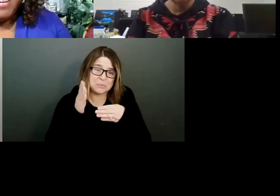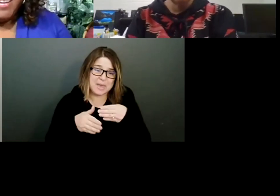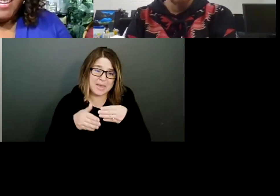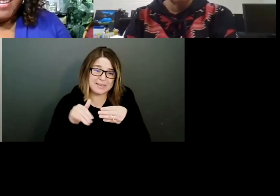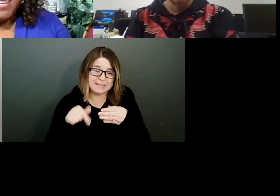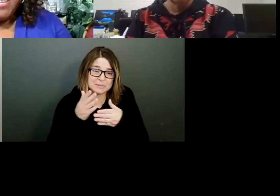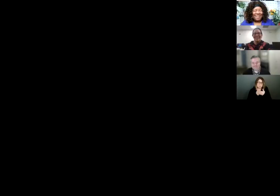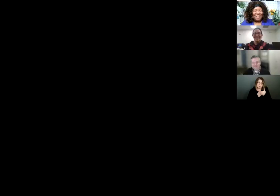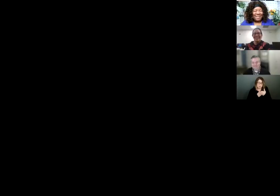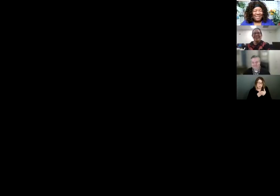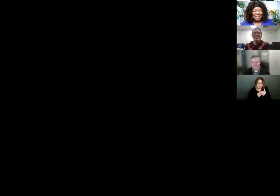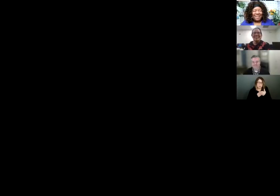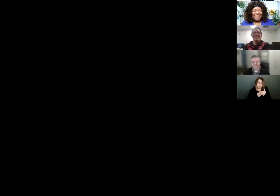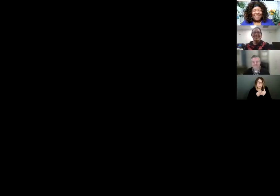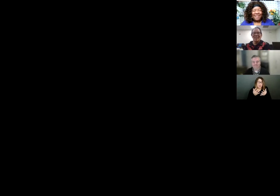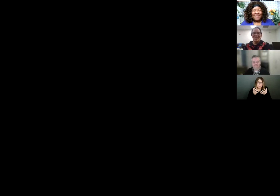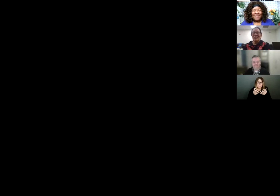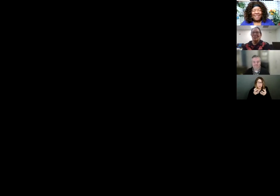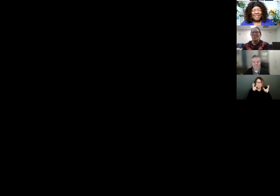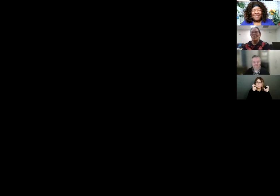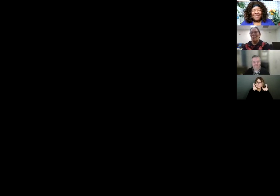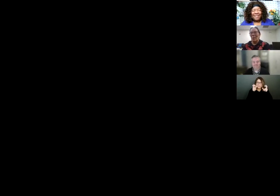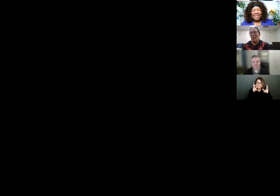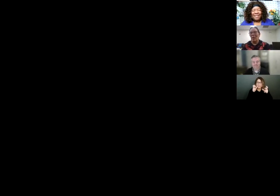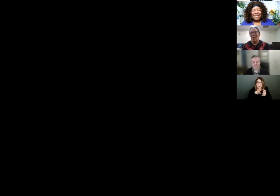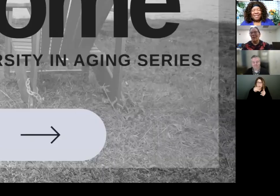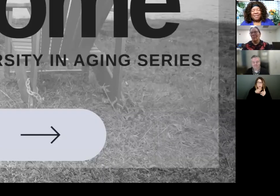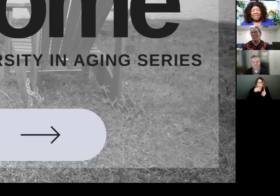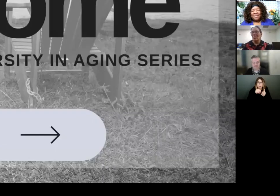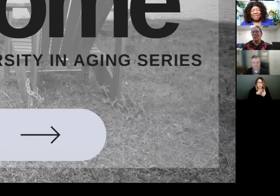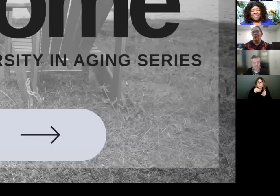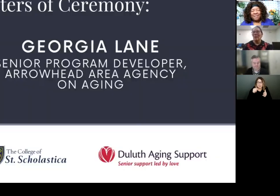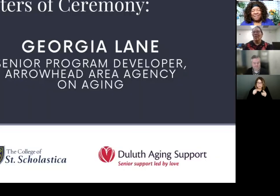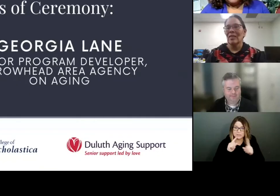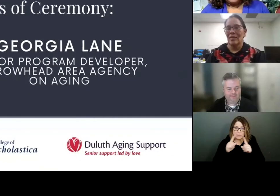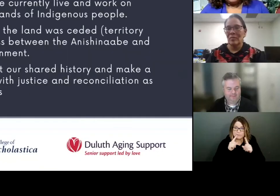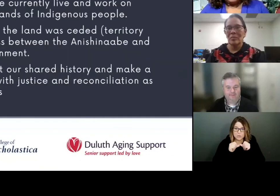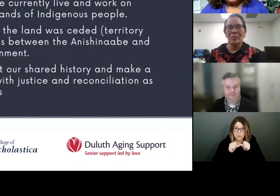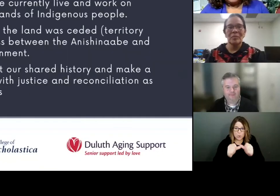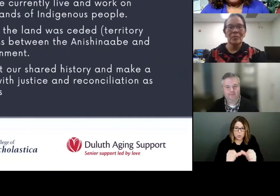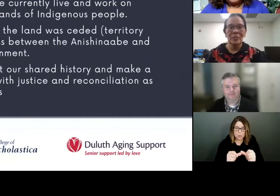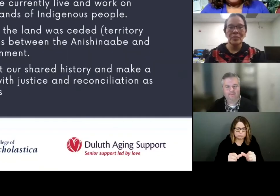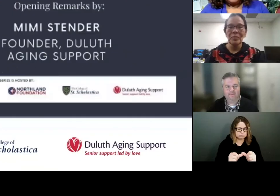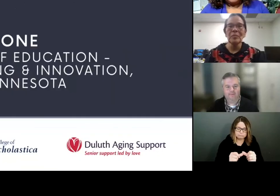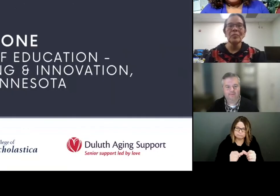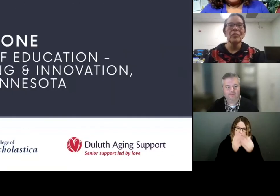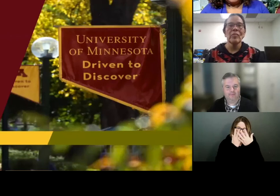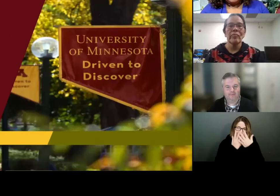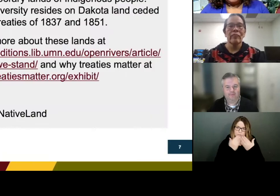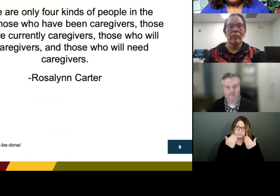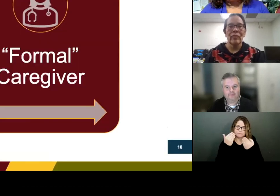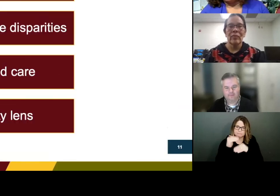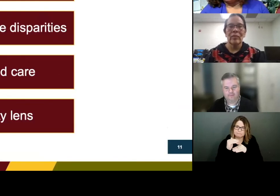I want to keep listening and learning and this conversation going, but unfortunately we are committed to wrapping